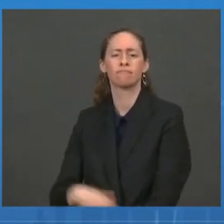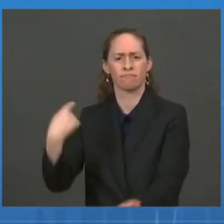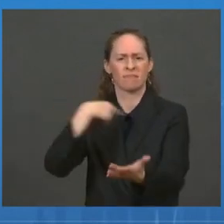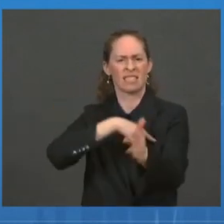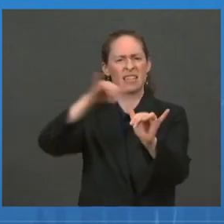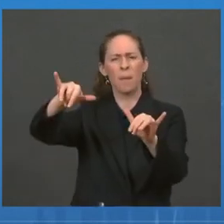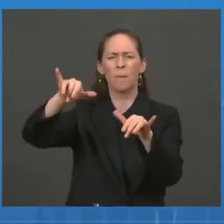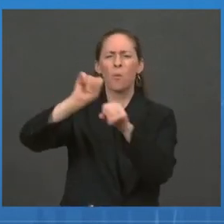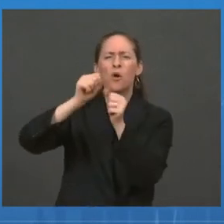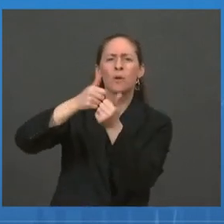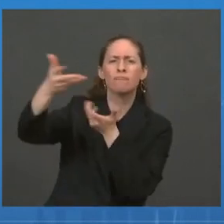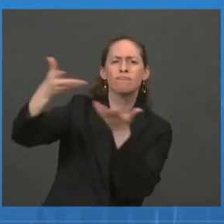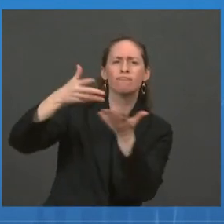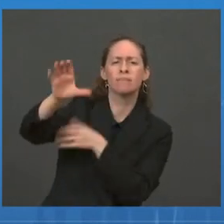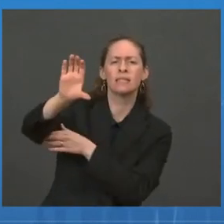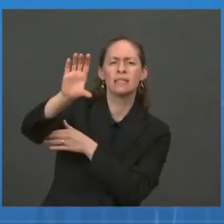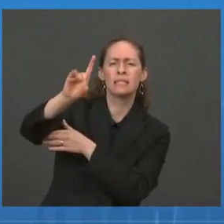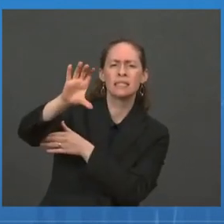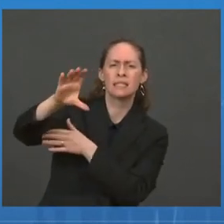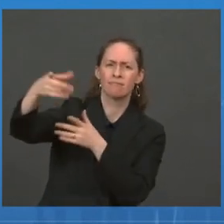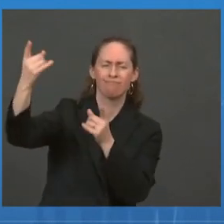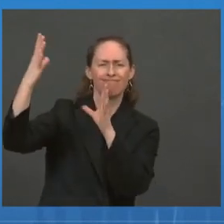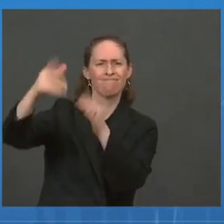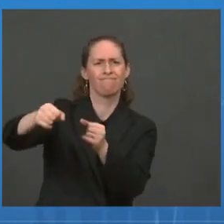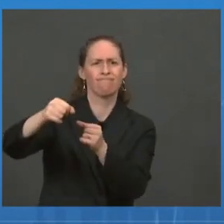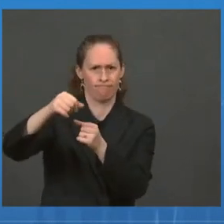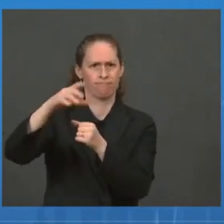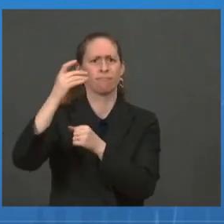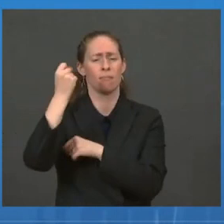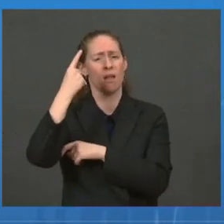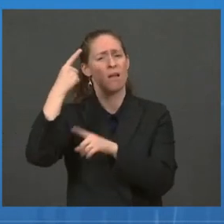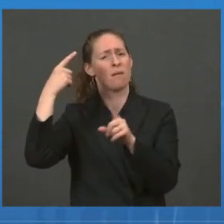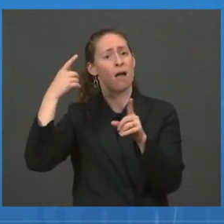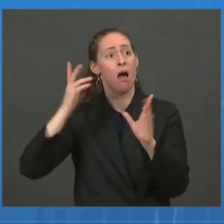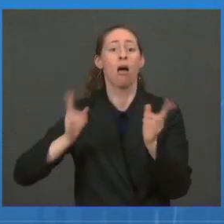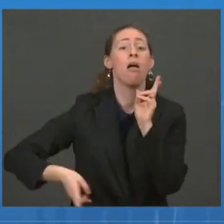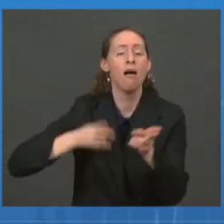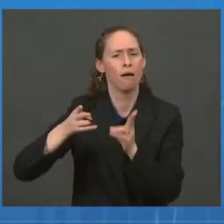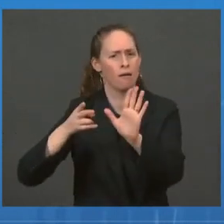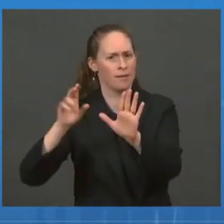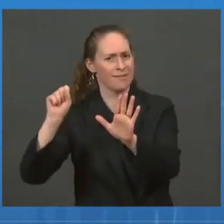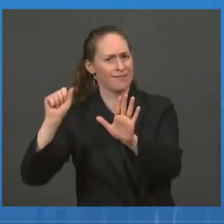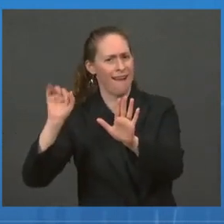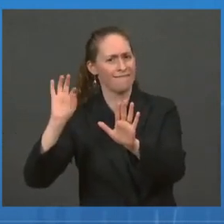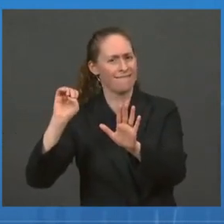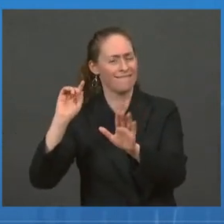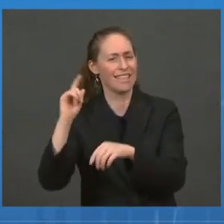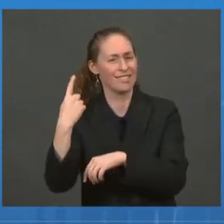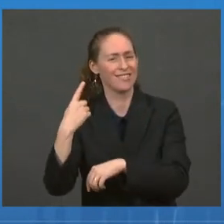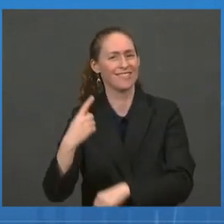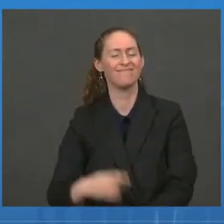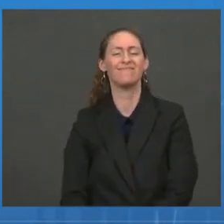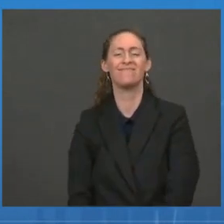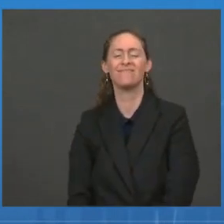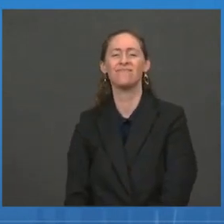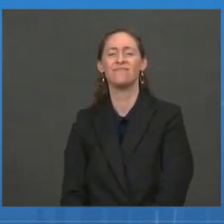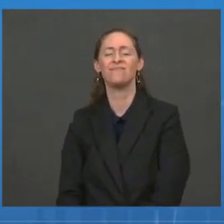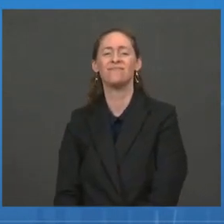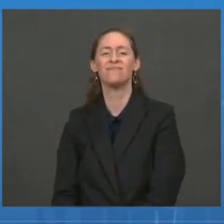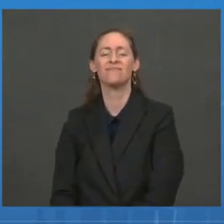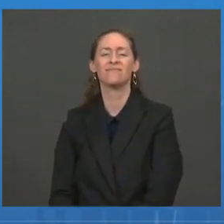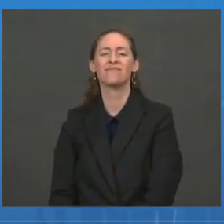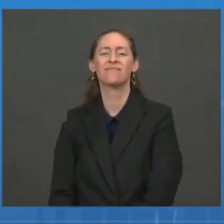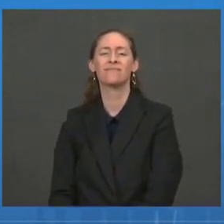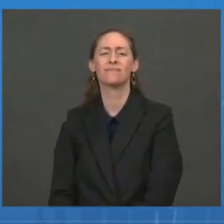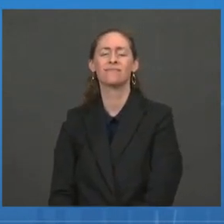the president has been clear that we will spare no effort to protect people we have significant testing capacity